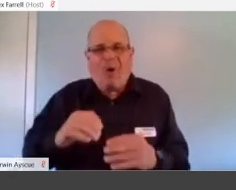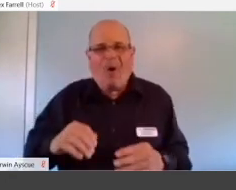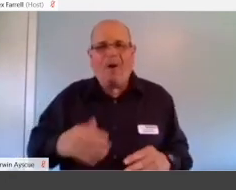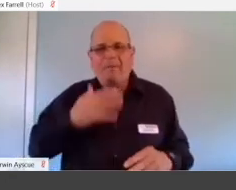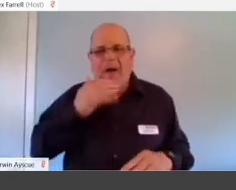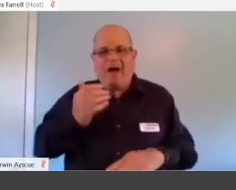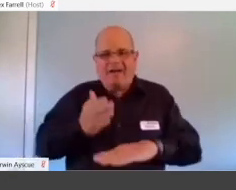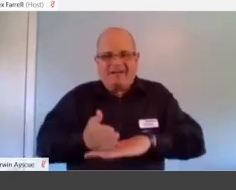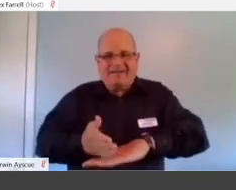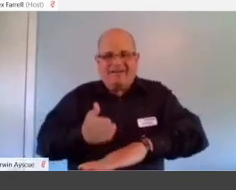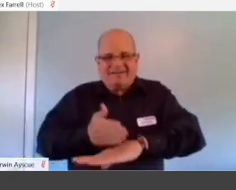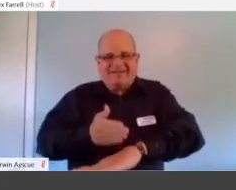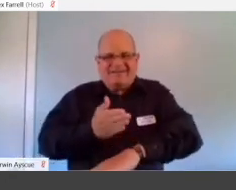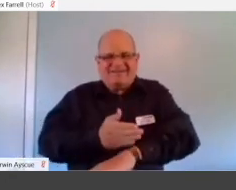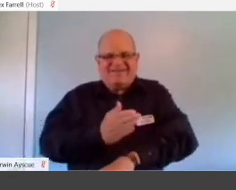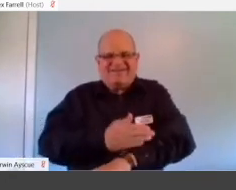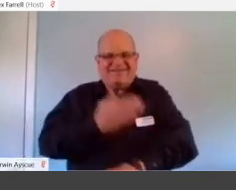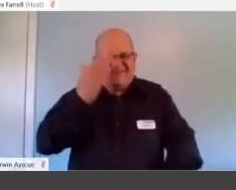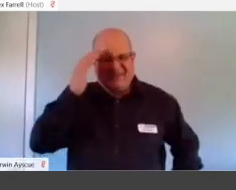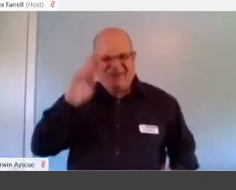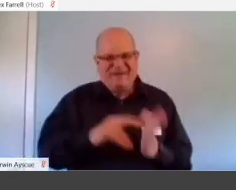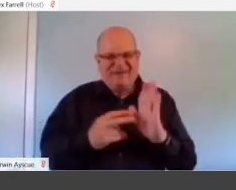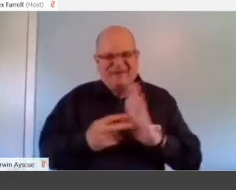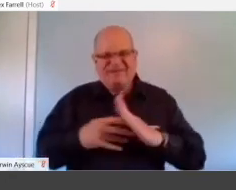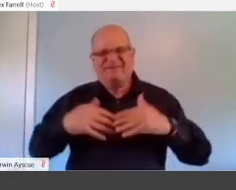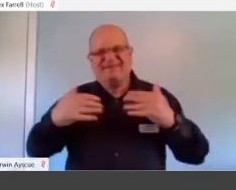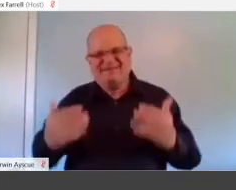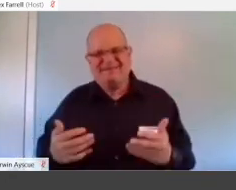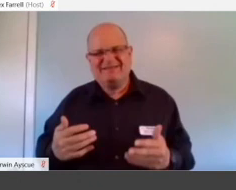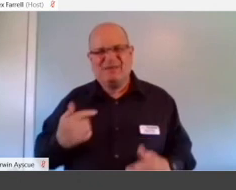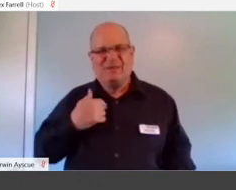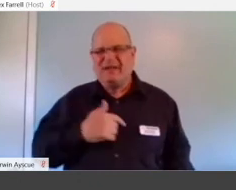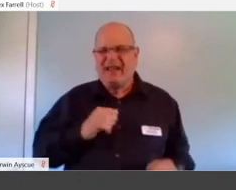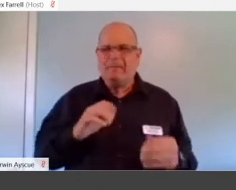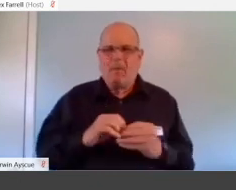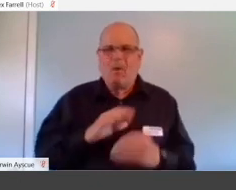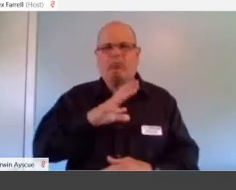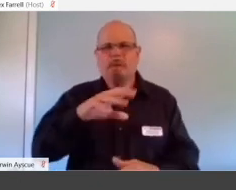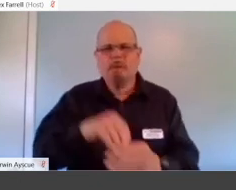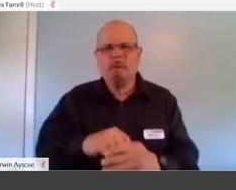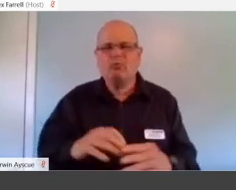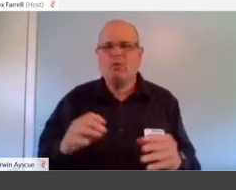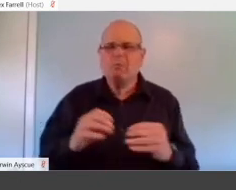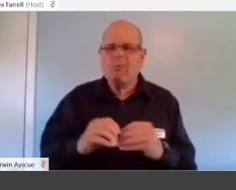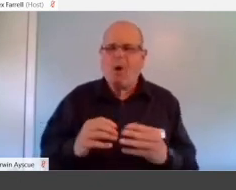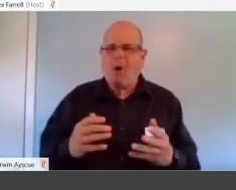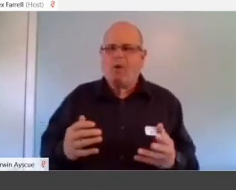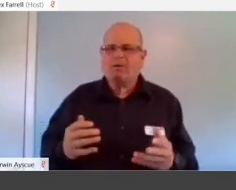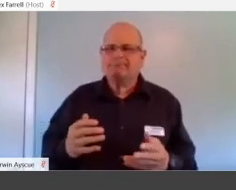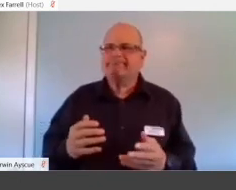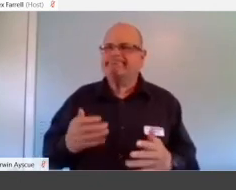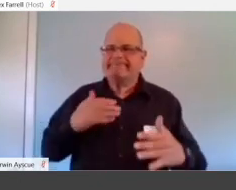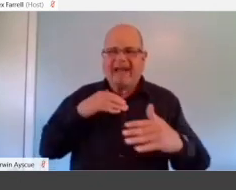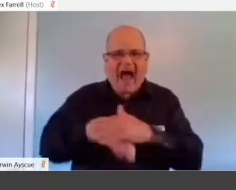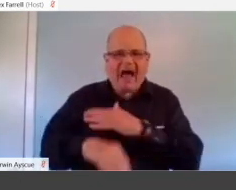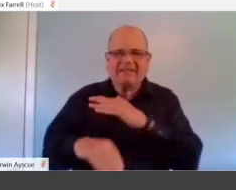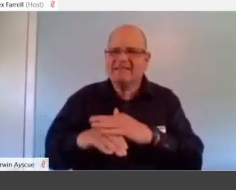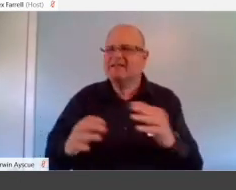did yesterday, or different, or more inclusive, more accessible, more universal, thinking about universal